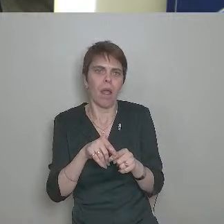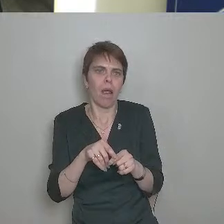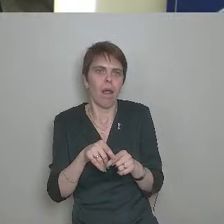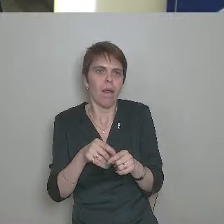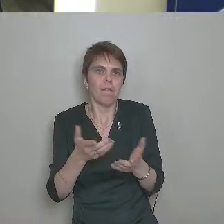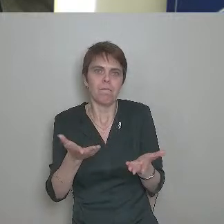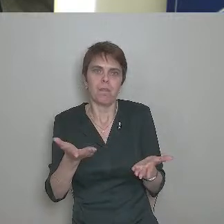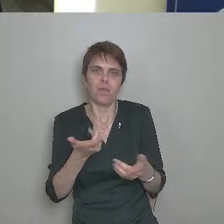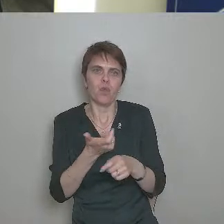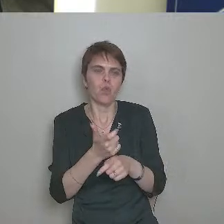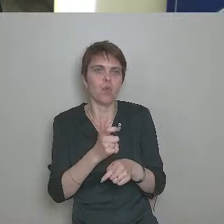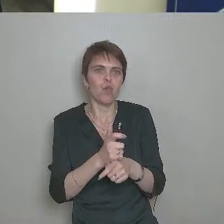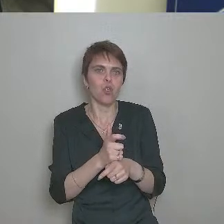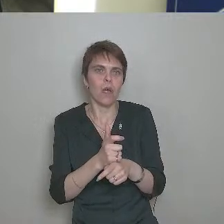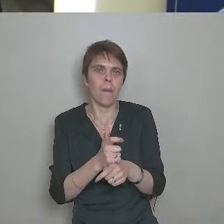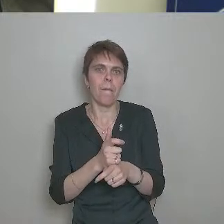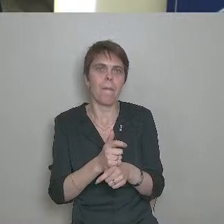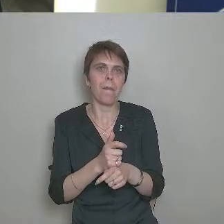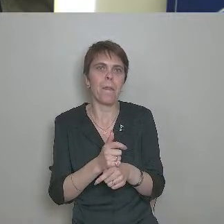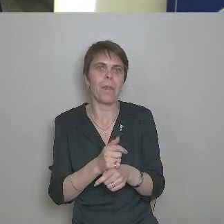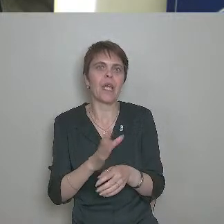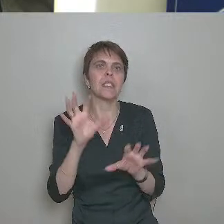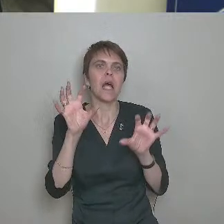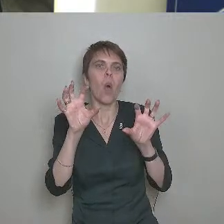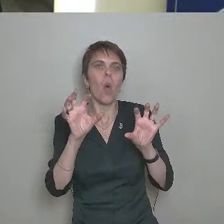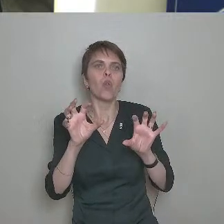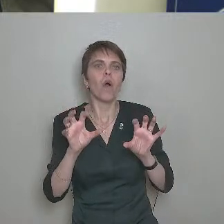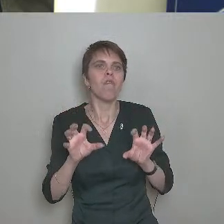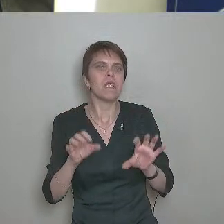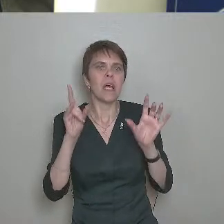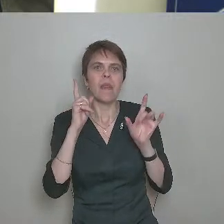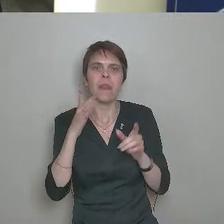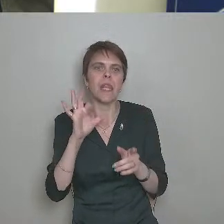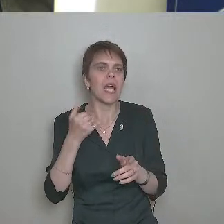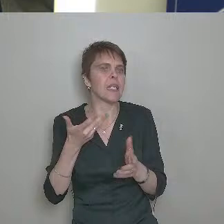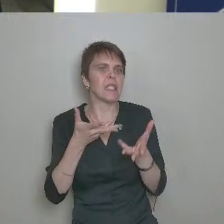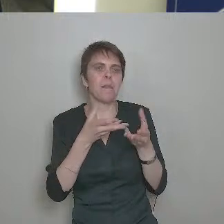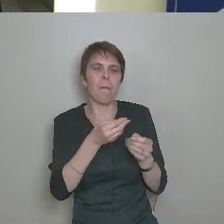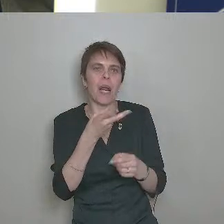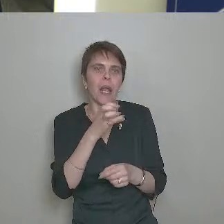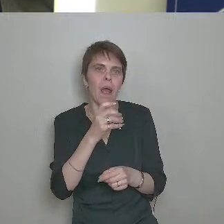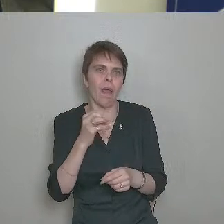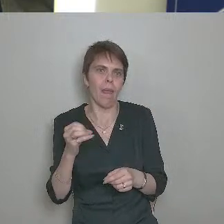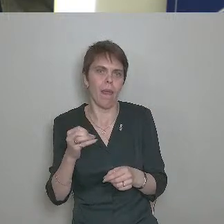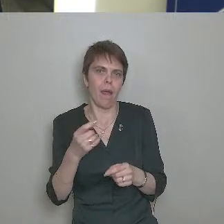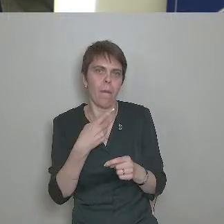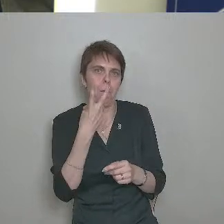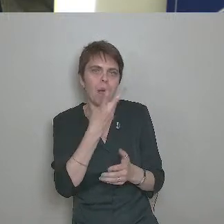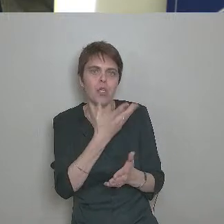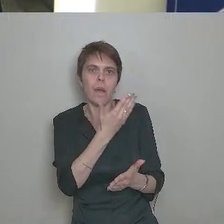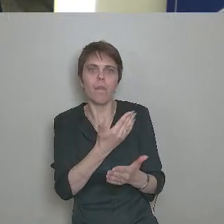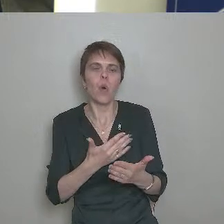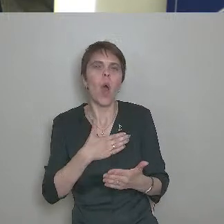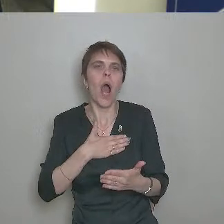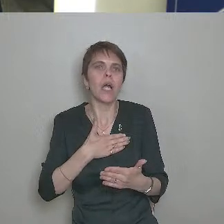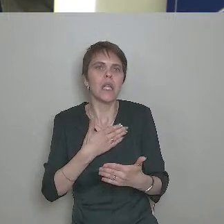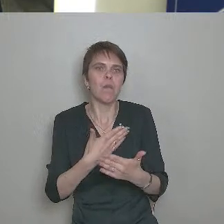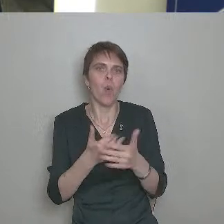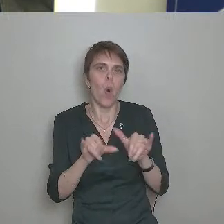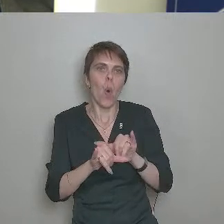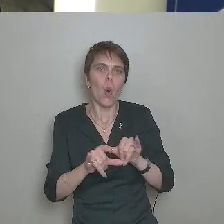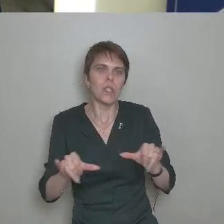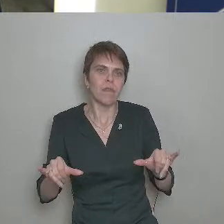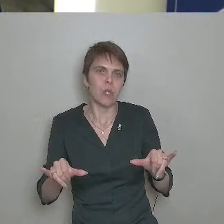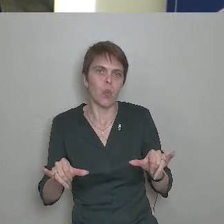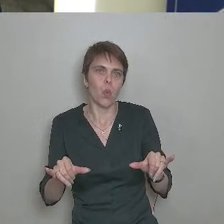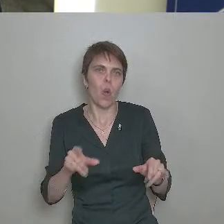mainly linked to the fact that local party organizations are sometimes or are normally not